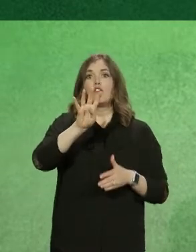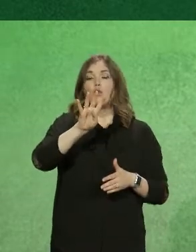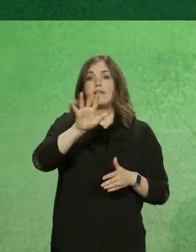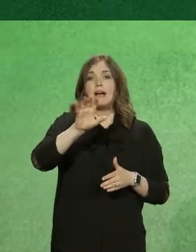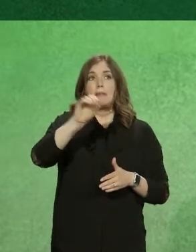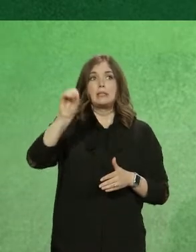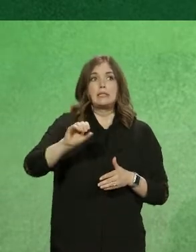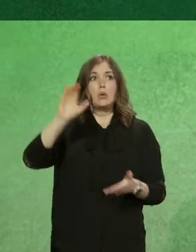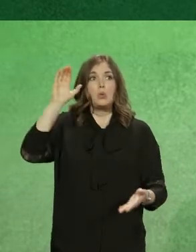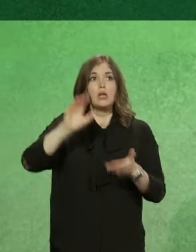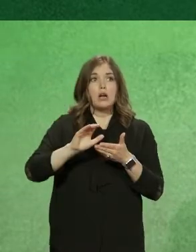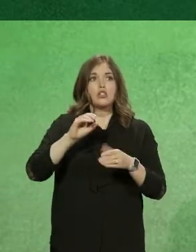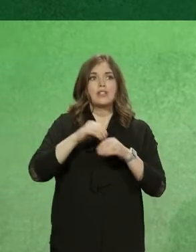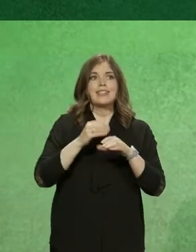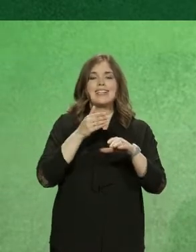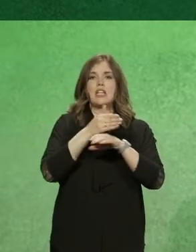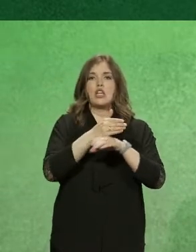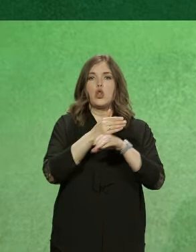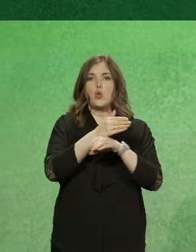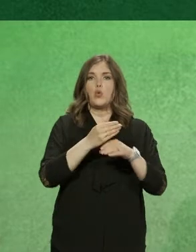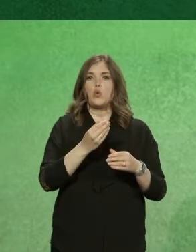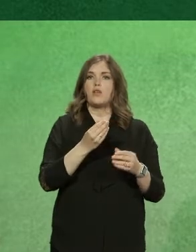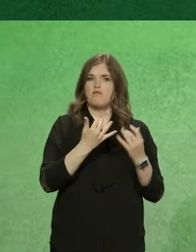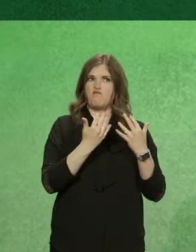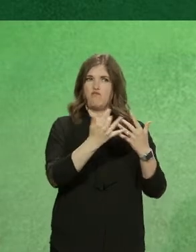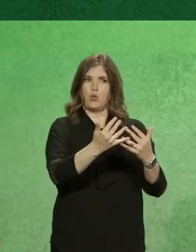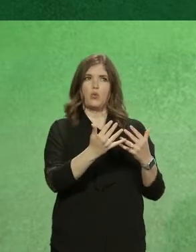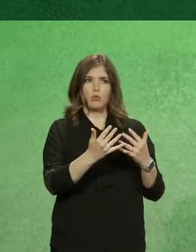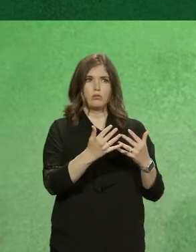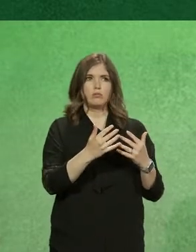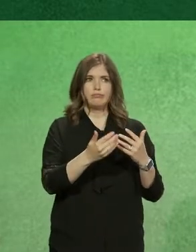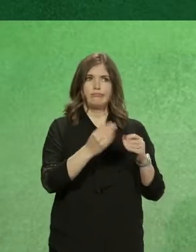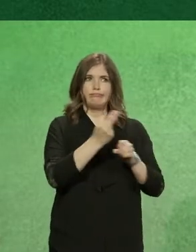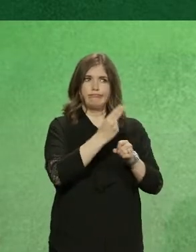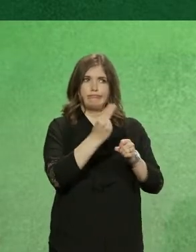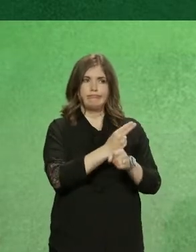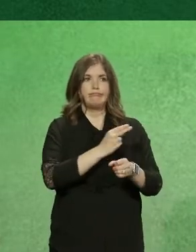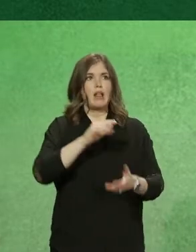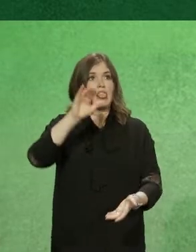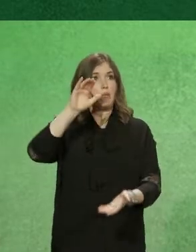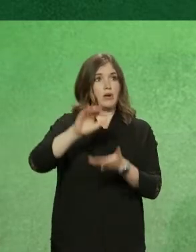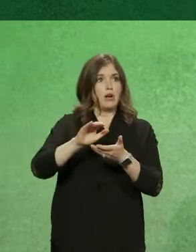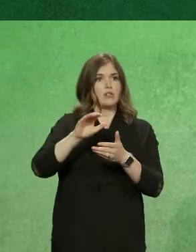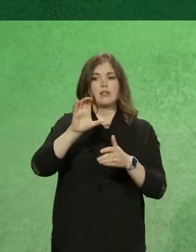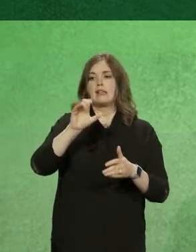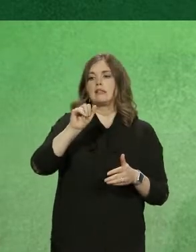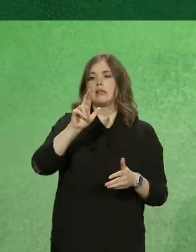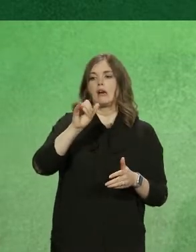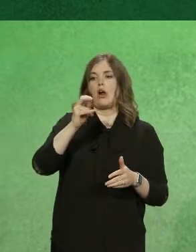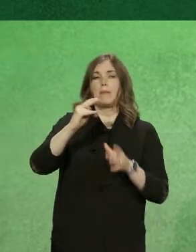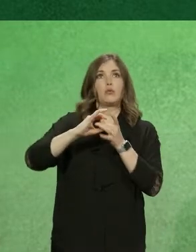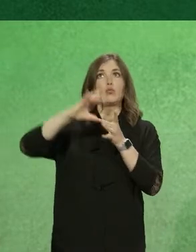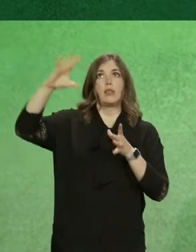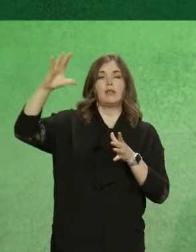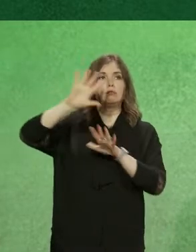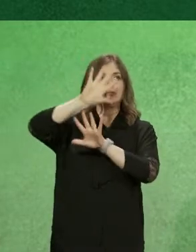45% reduction in wood fuel consumption, reduction in carbon release to the